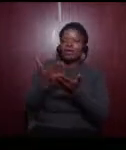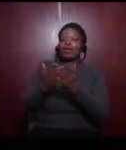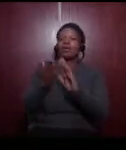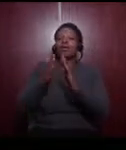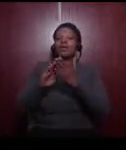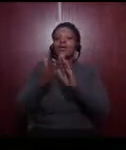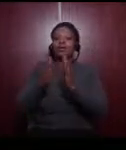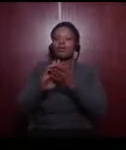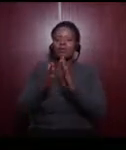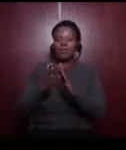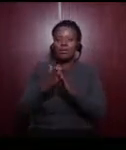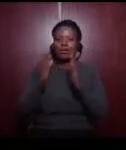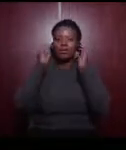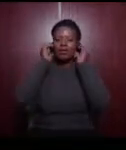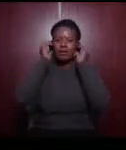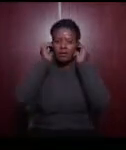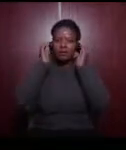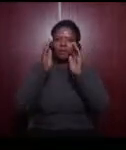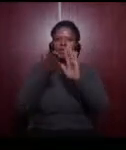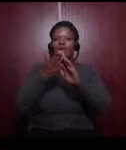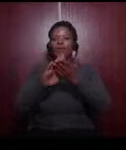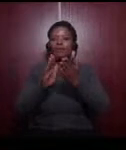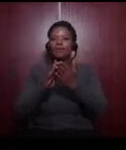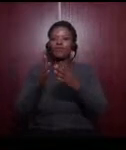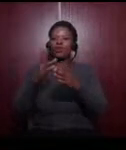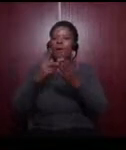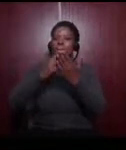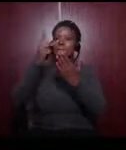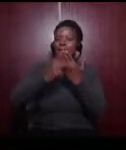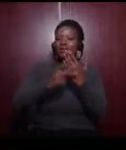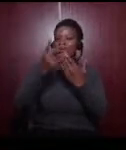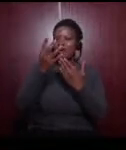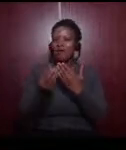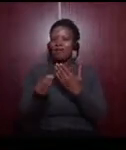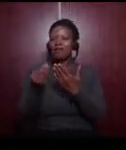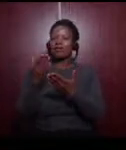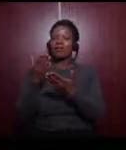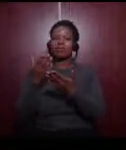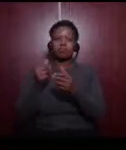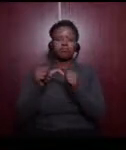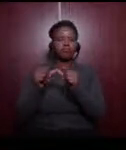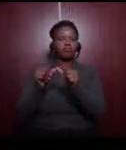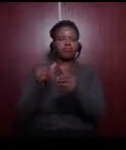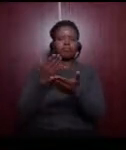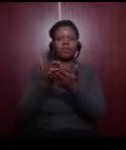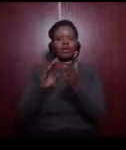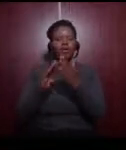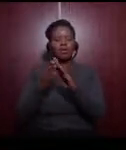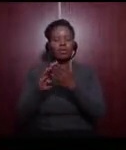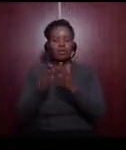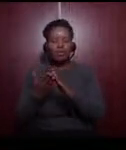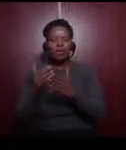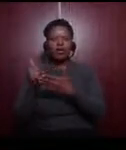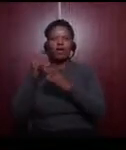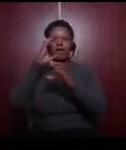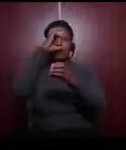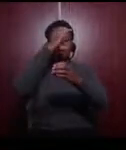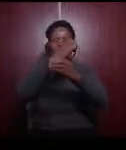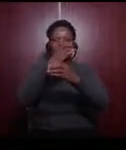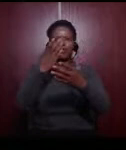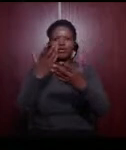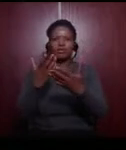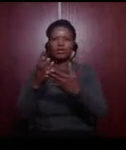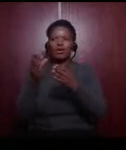ukuthi banawo ama projects ayenzakalayo ema communities abo afocusa kwizindaba zokuthi